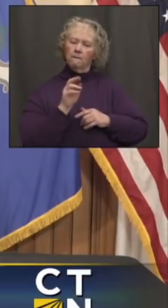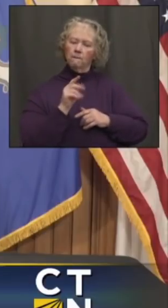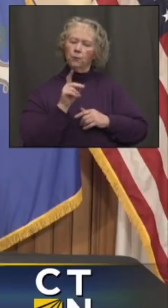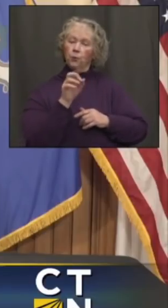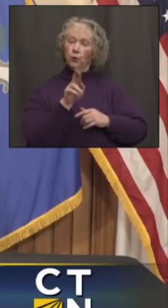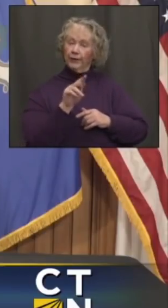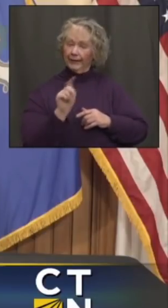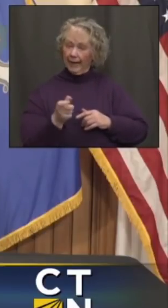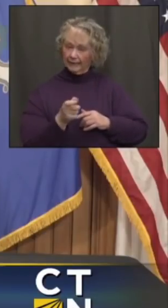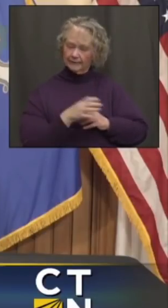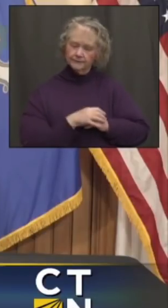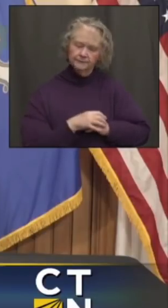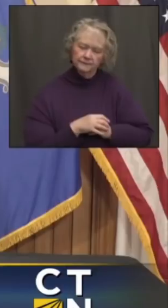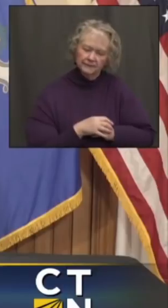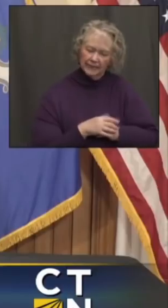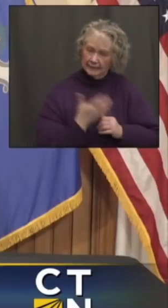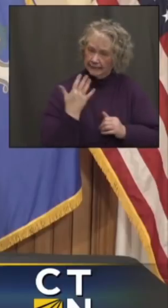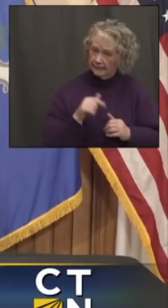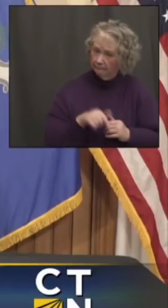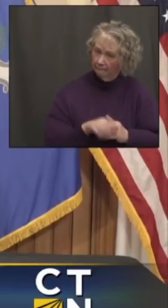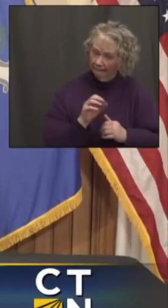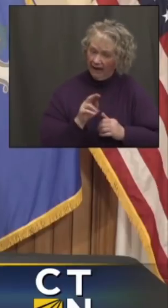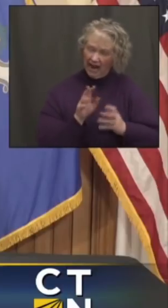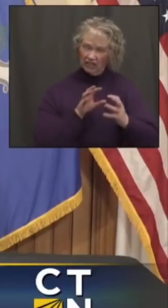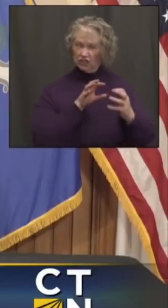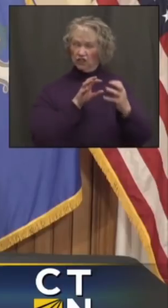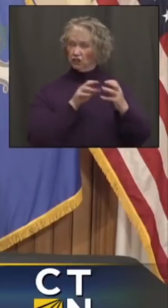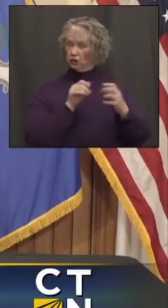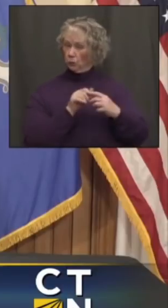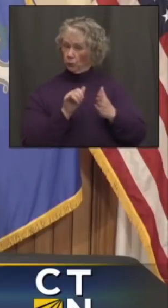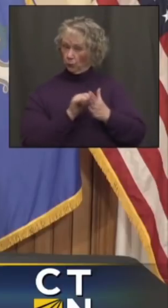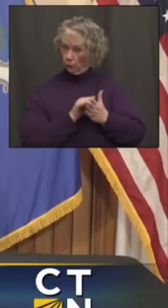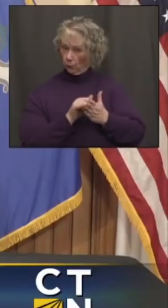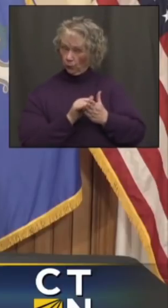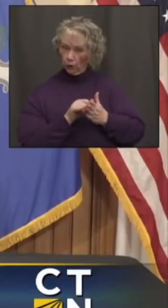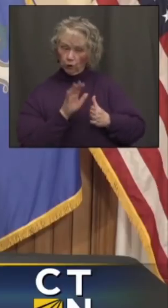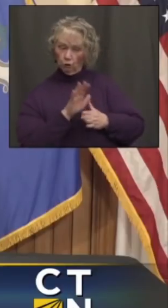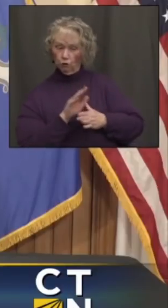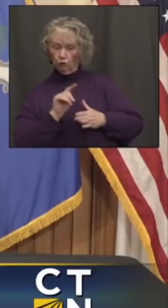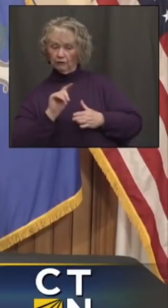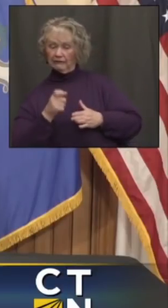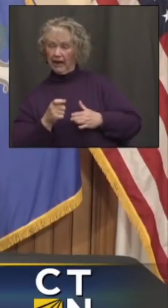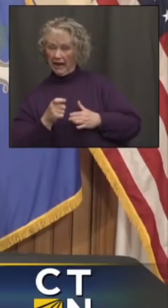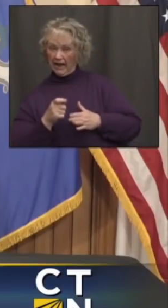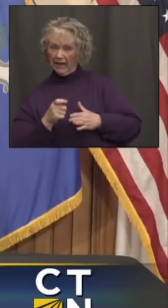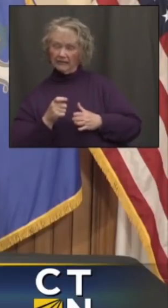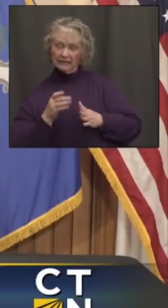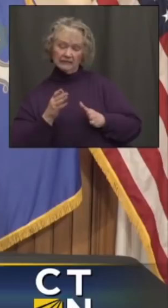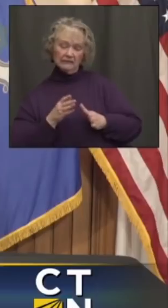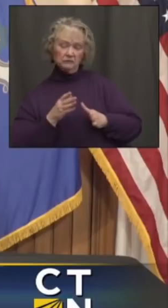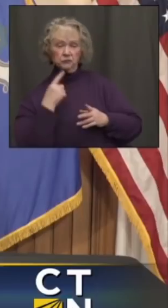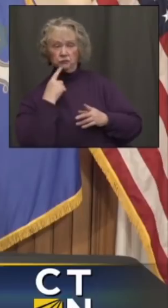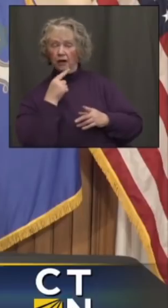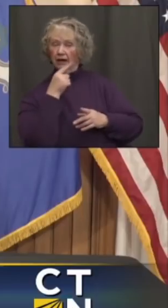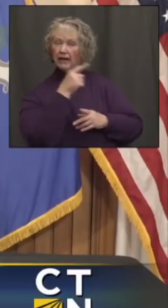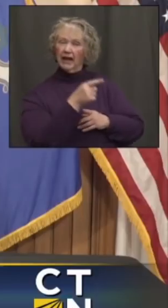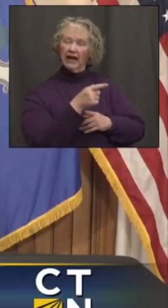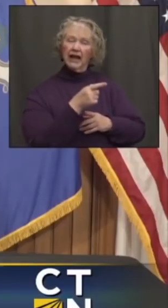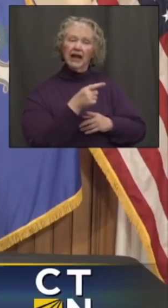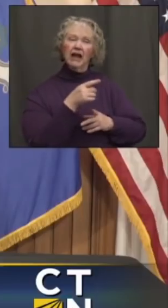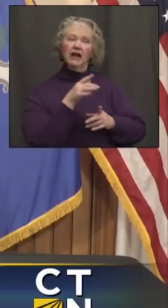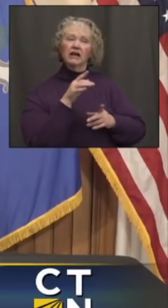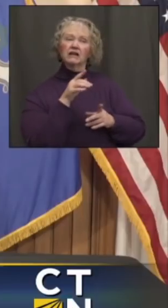matter, Connecticut is involved in a multi-state fight over how commuters are to be taxed.